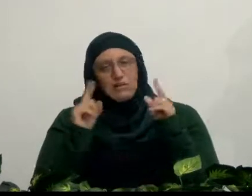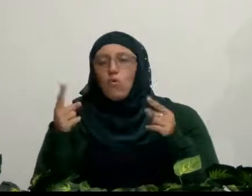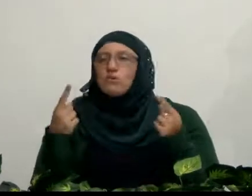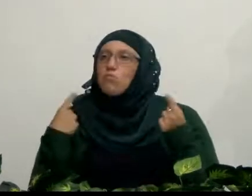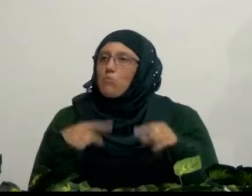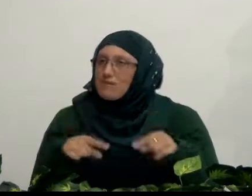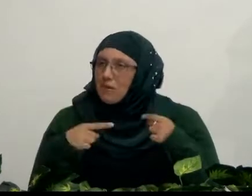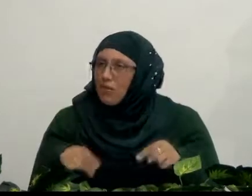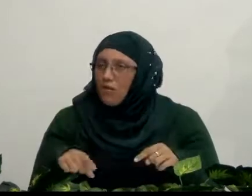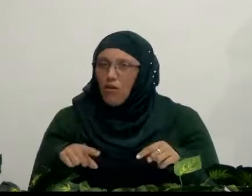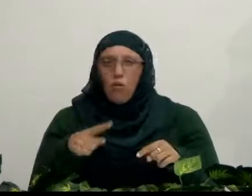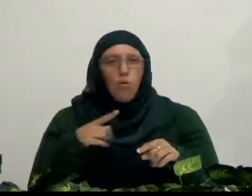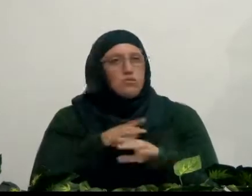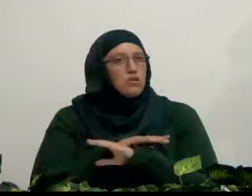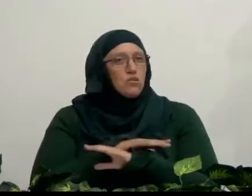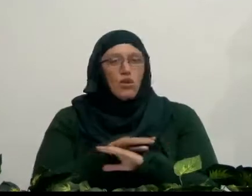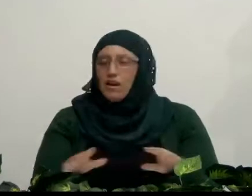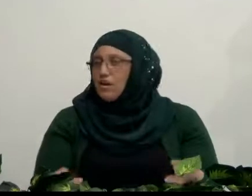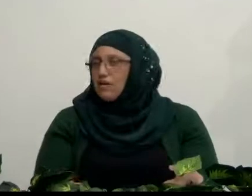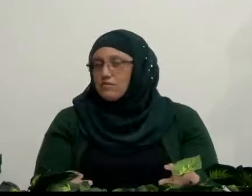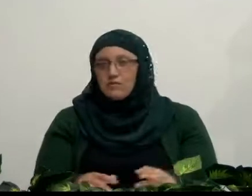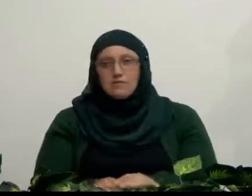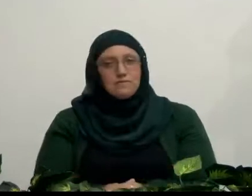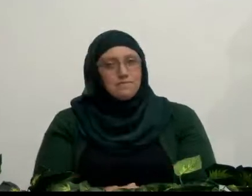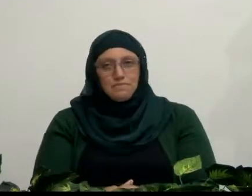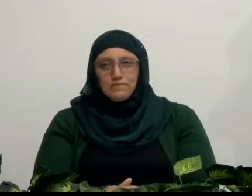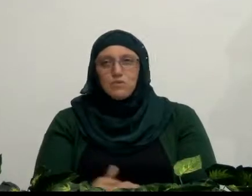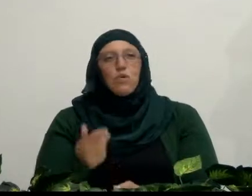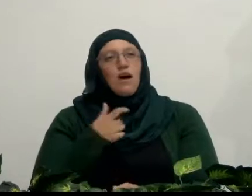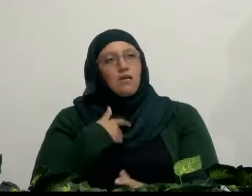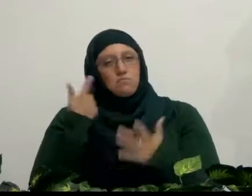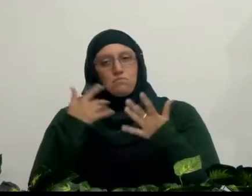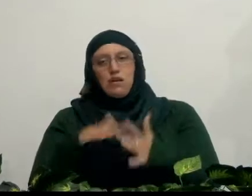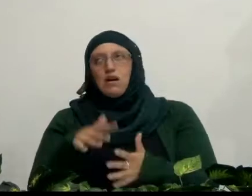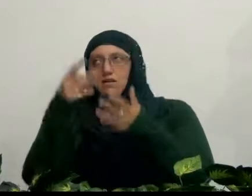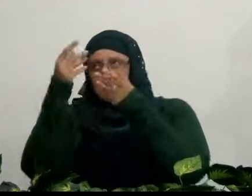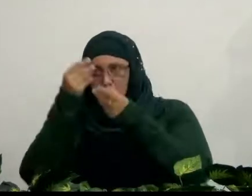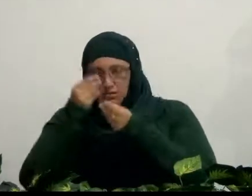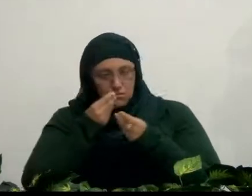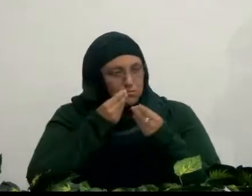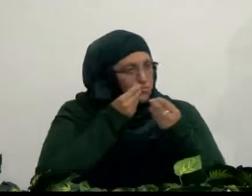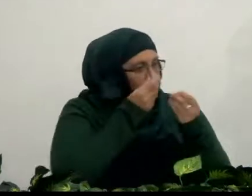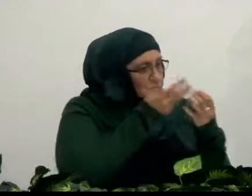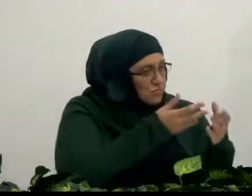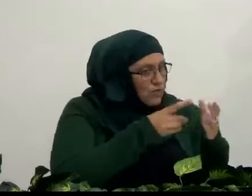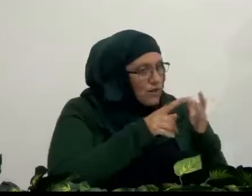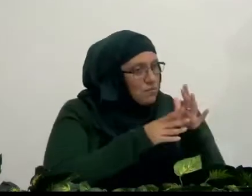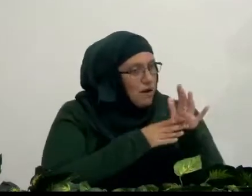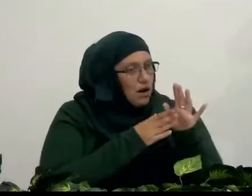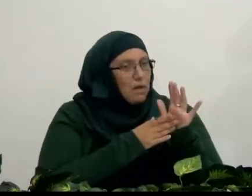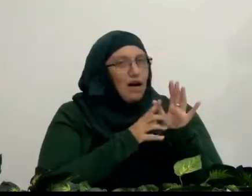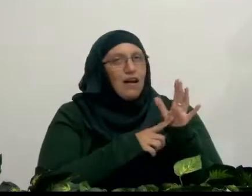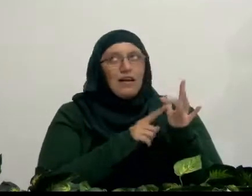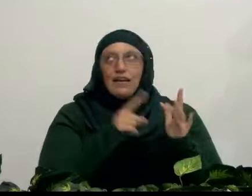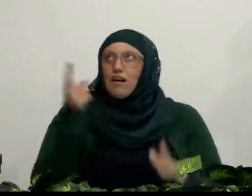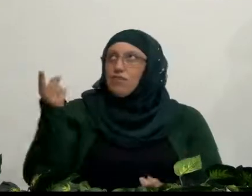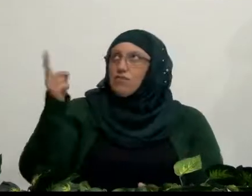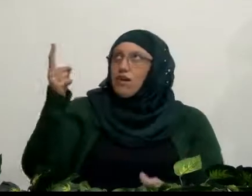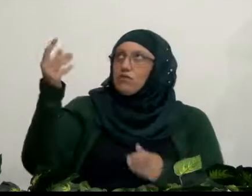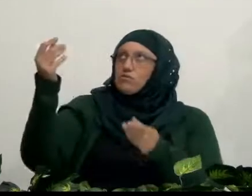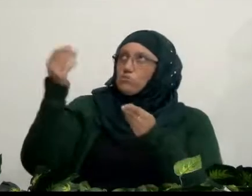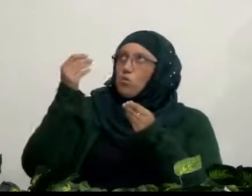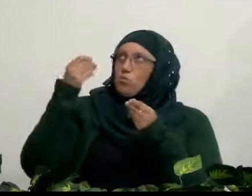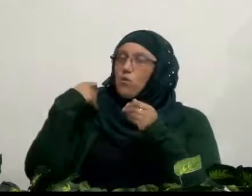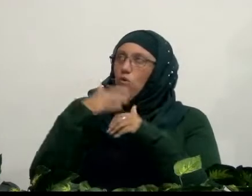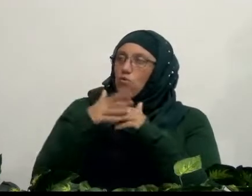permissible and what is prohibited. And I have conveyed to him, Ali, what my Lord has taught me of his